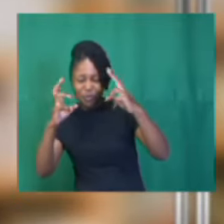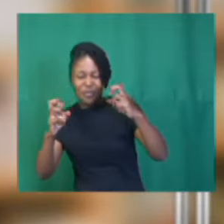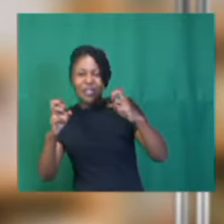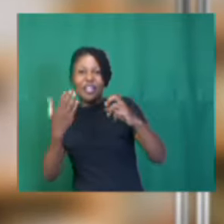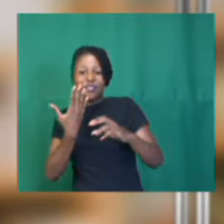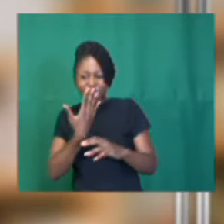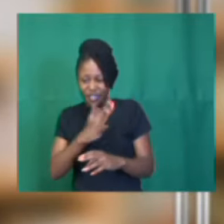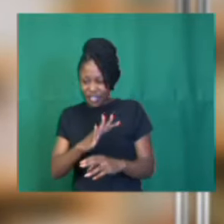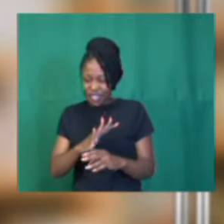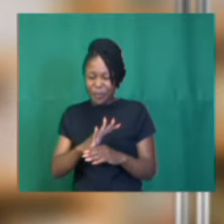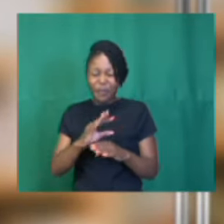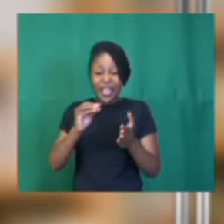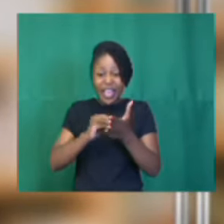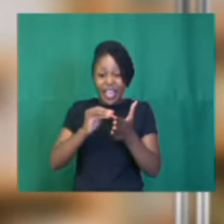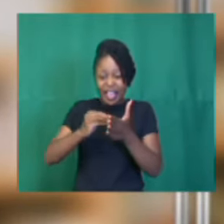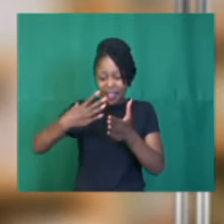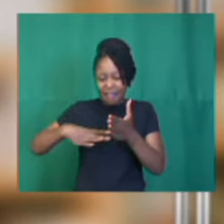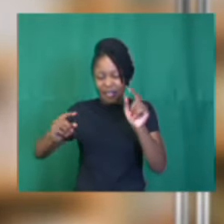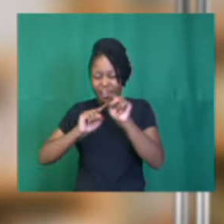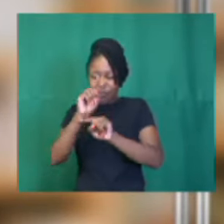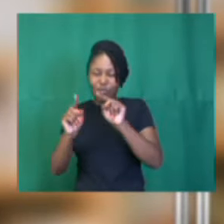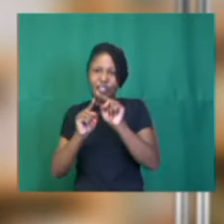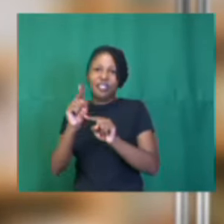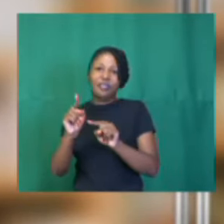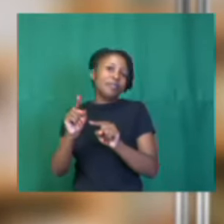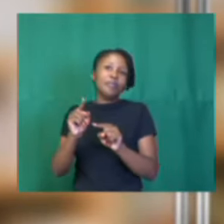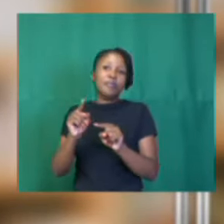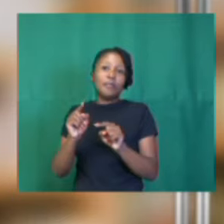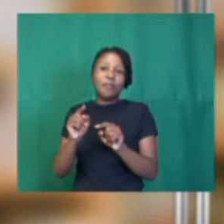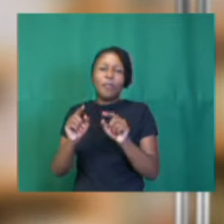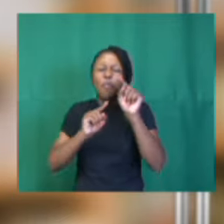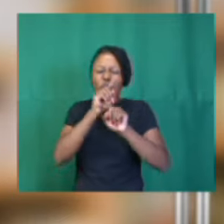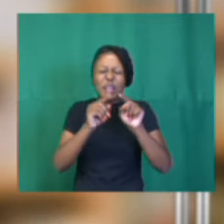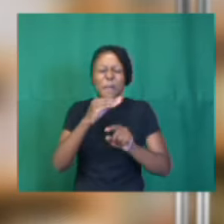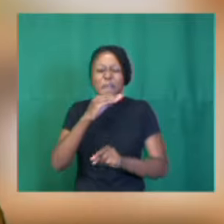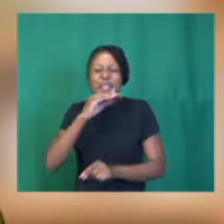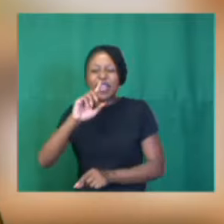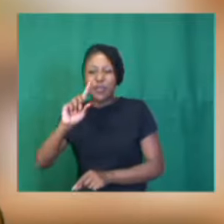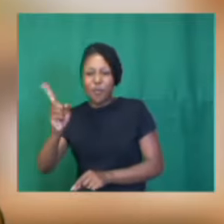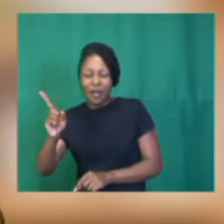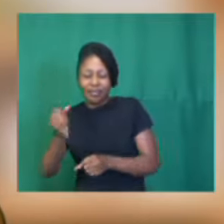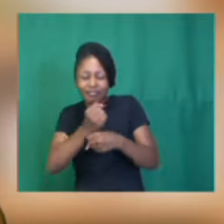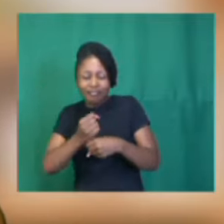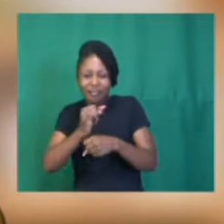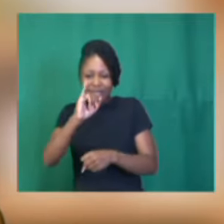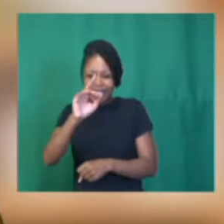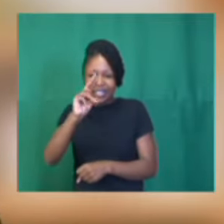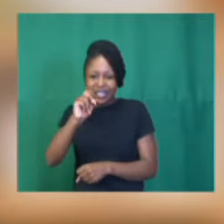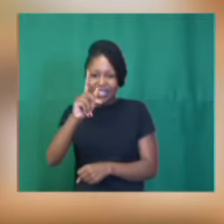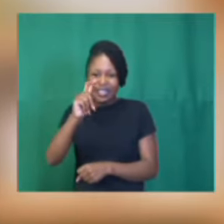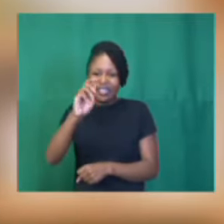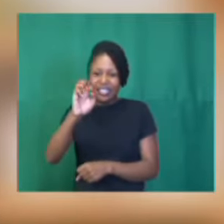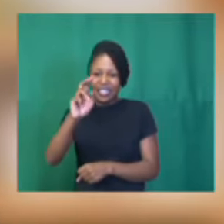ma'am. Another question says, please repeat the intensive reading. All right. I will